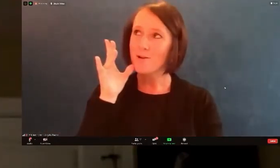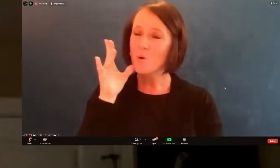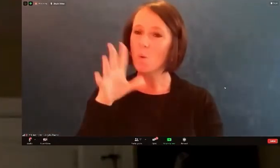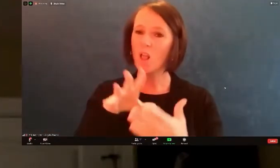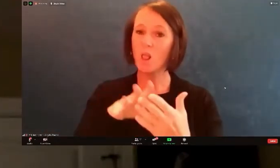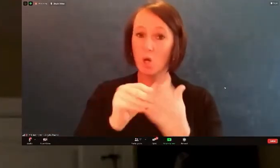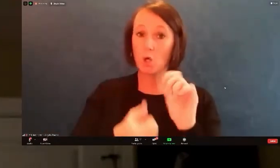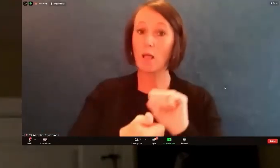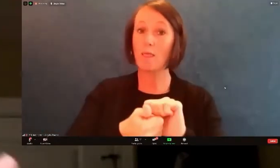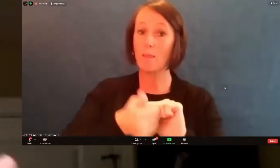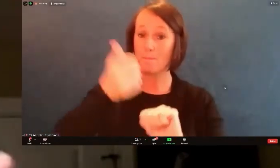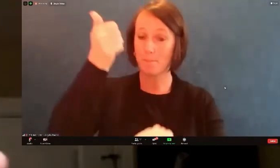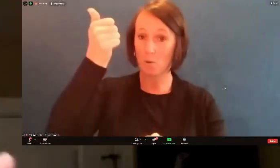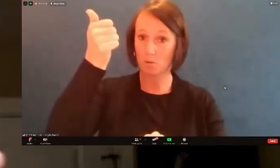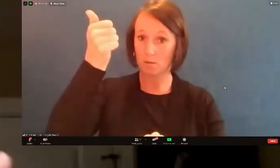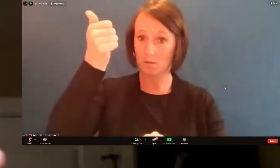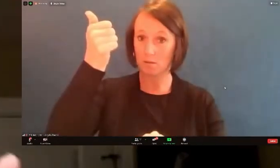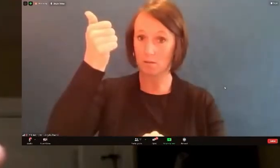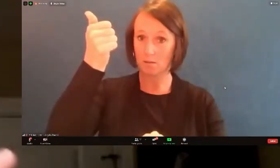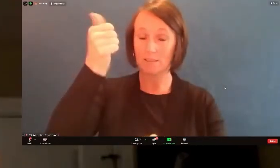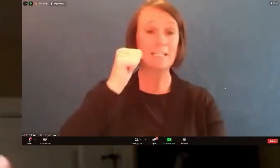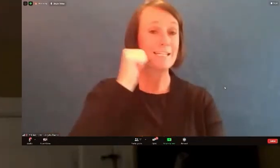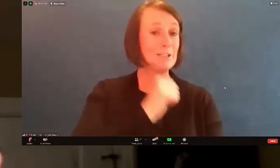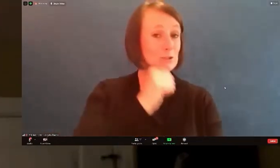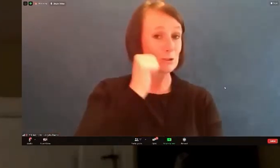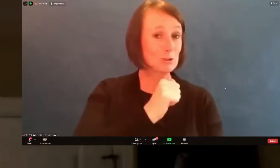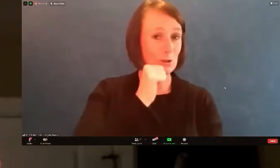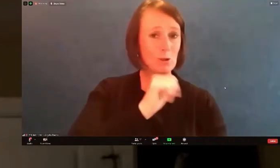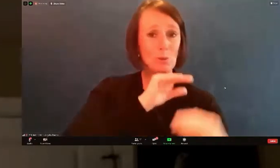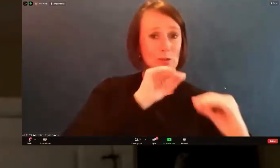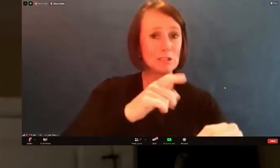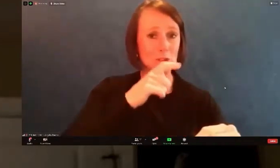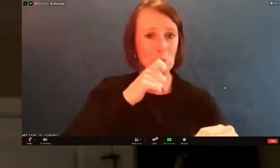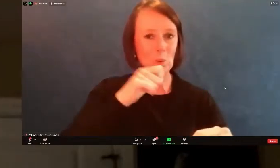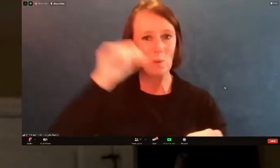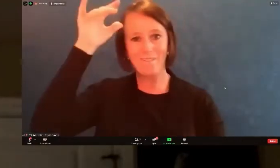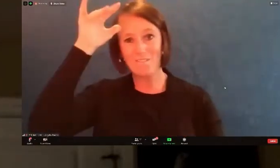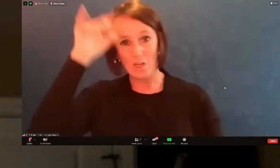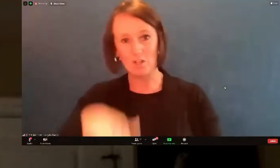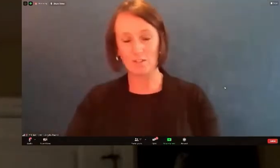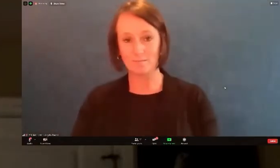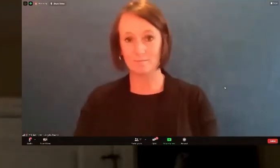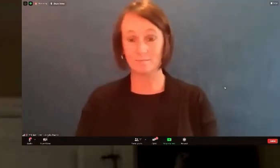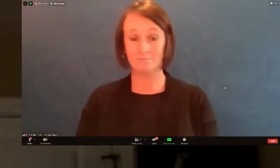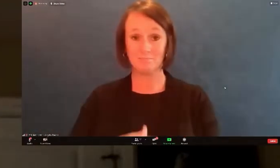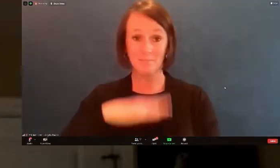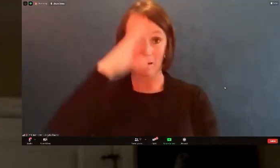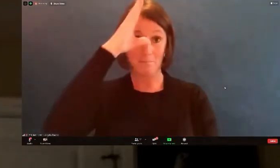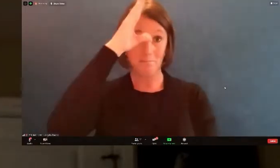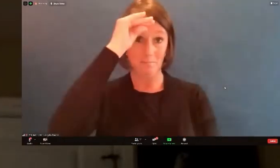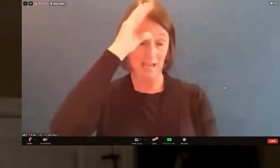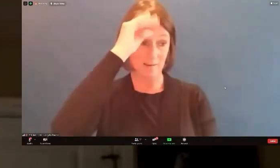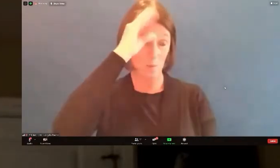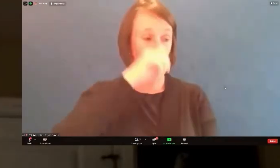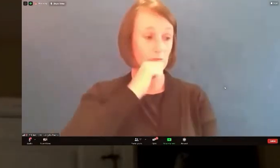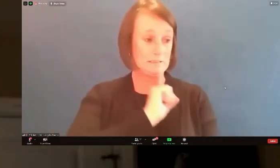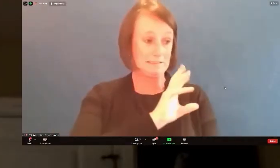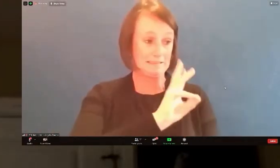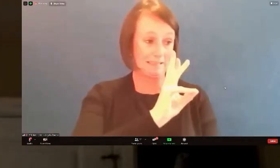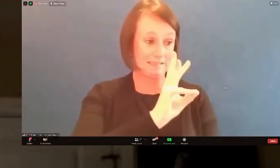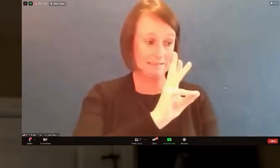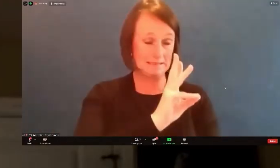little girl is her father's greatest teacher. I'm a father now. My little boy is 6. His name is